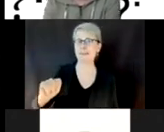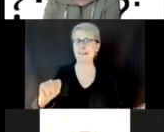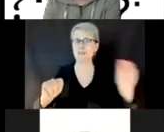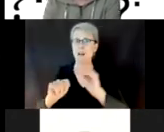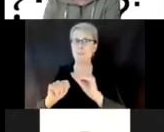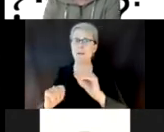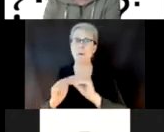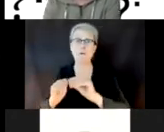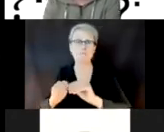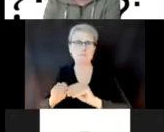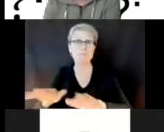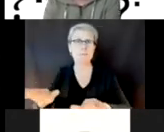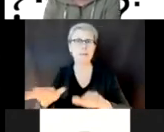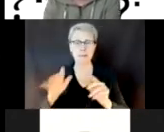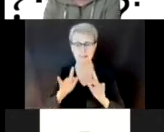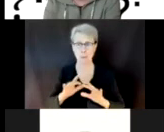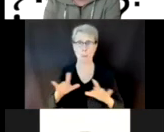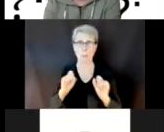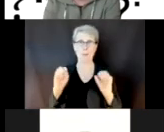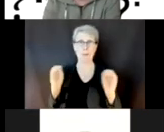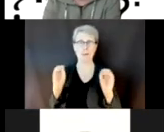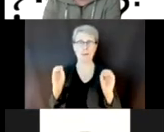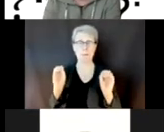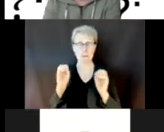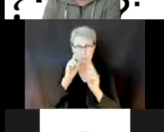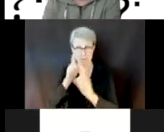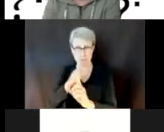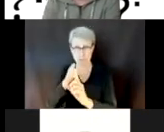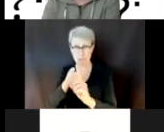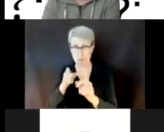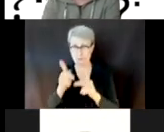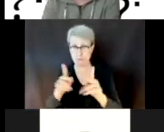If you're starting from nothing, but have a target audience in mind,